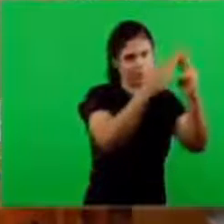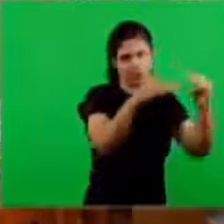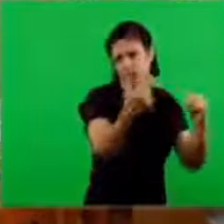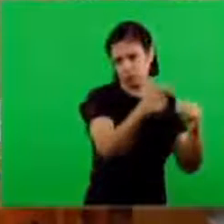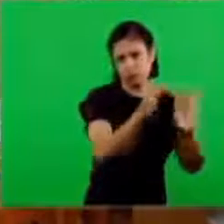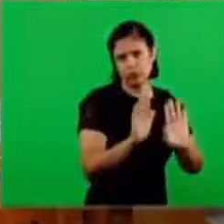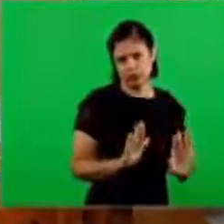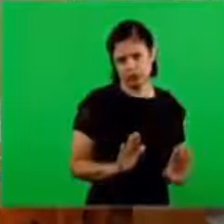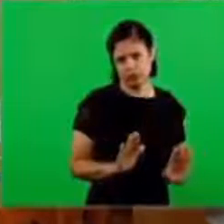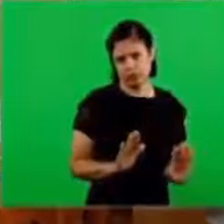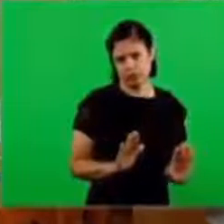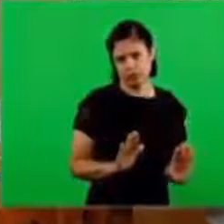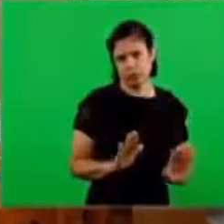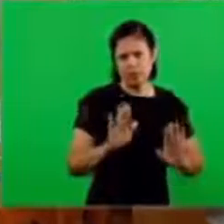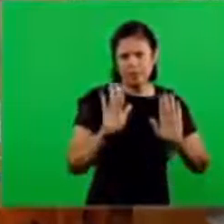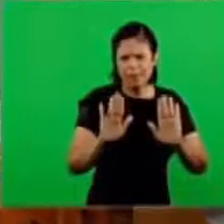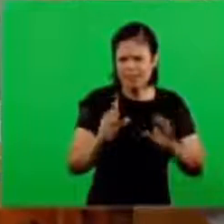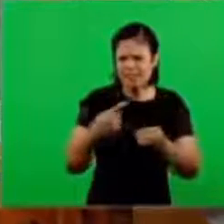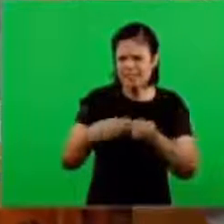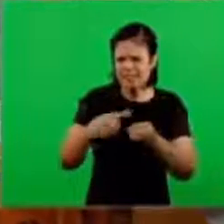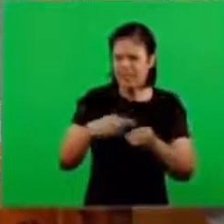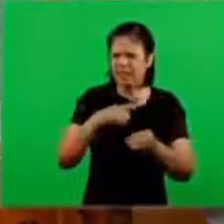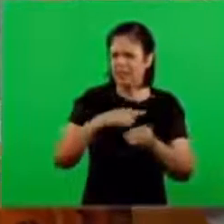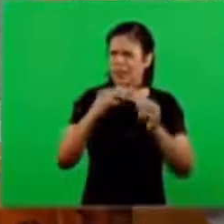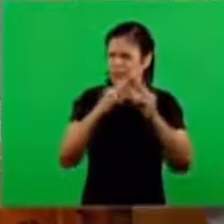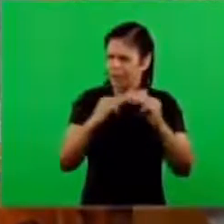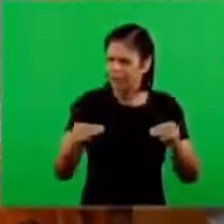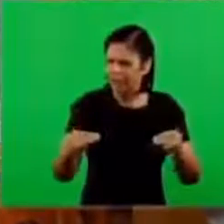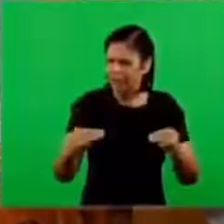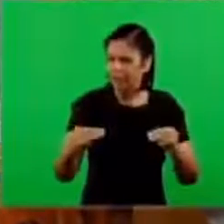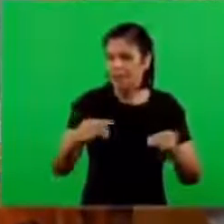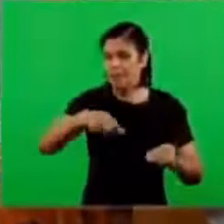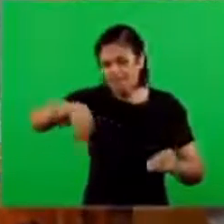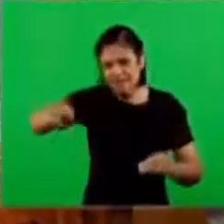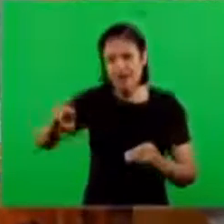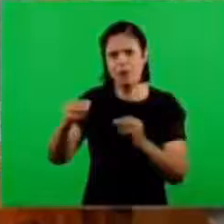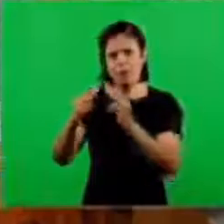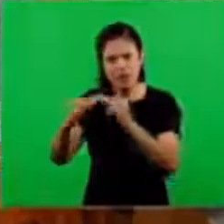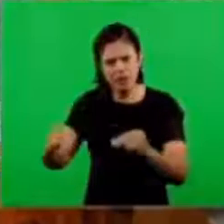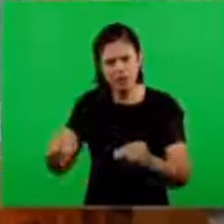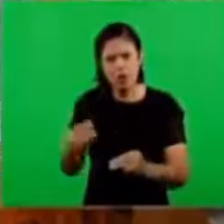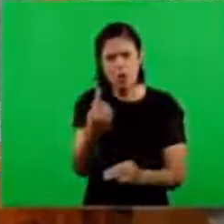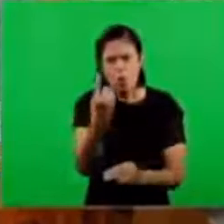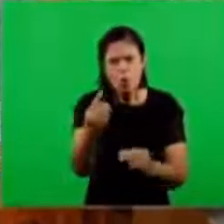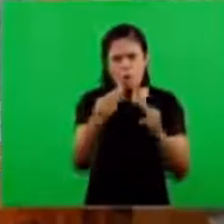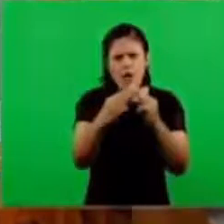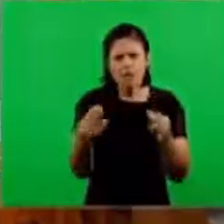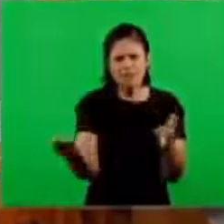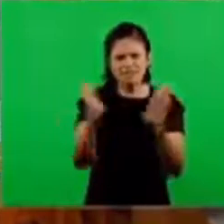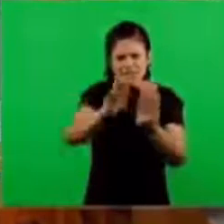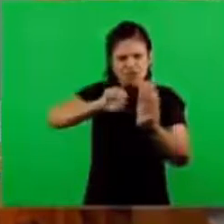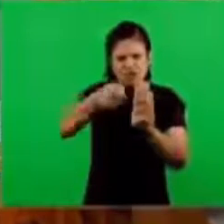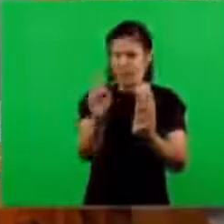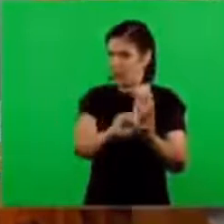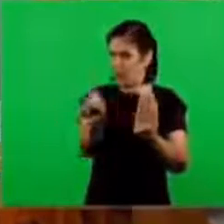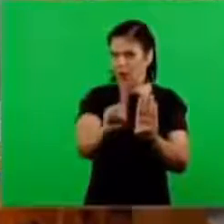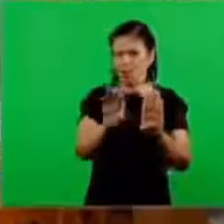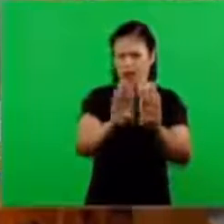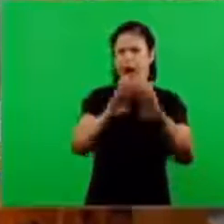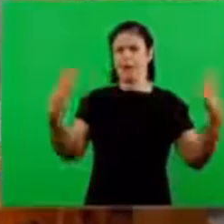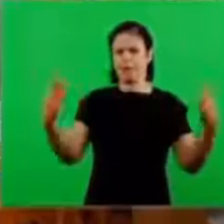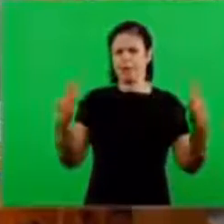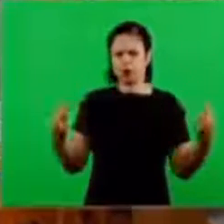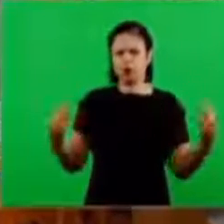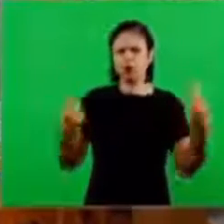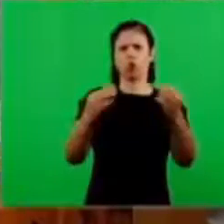away place. They receive orientation through the satellite, but there is